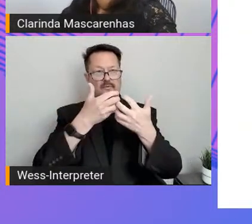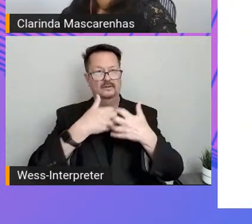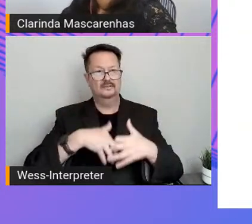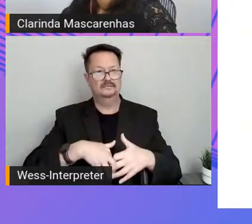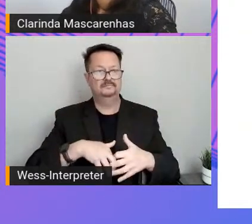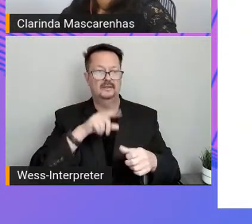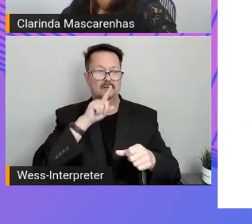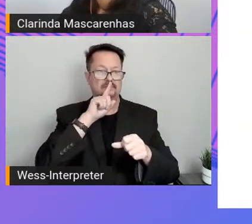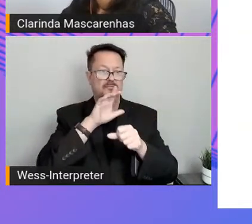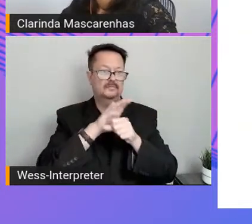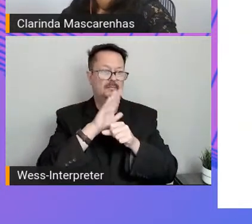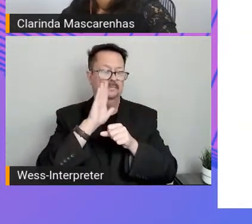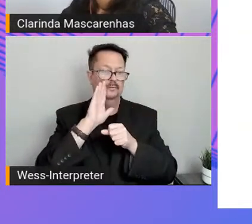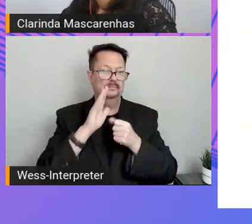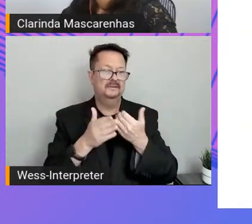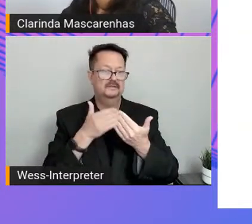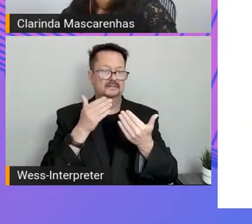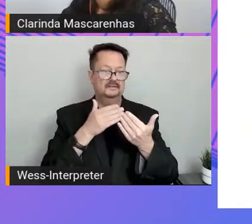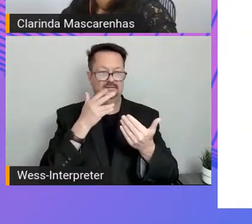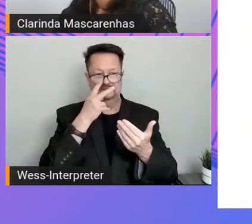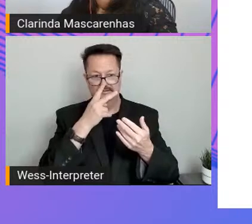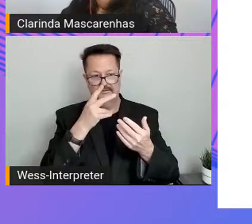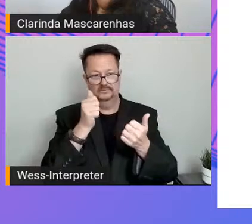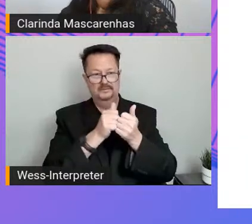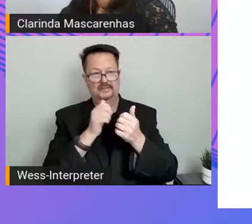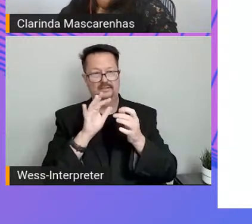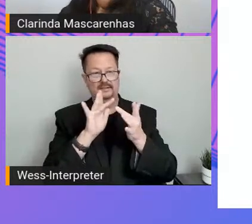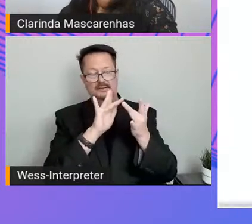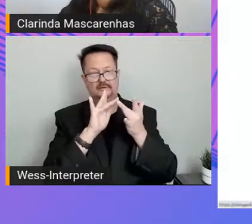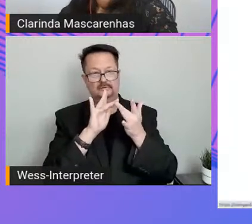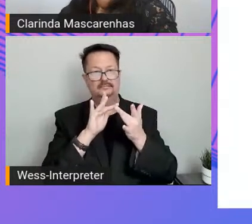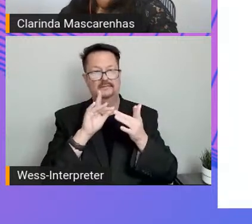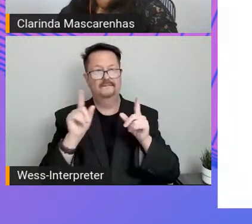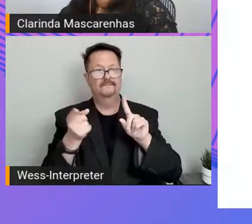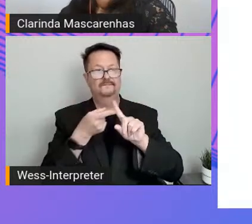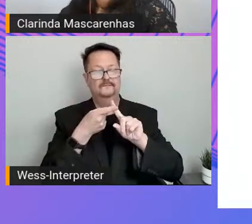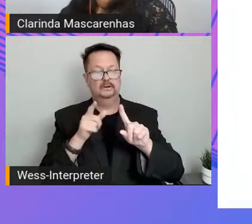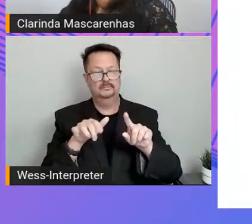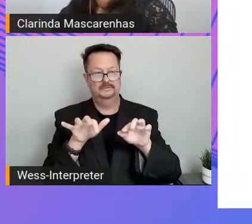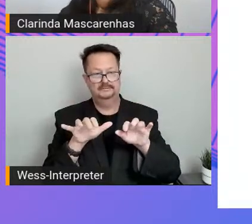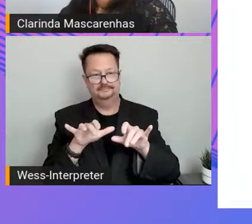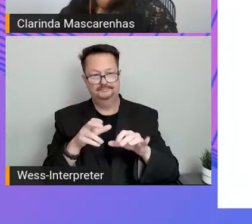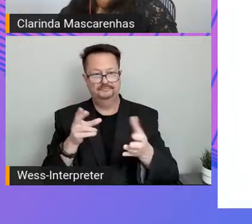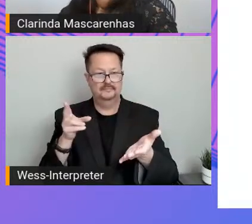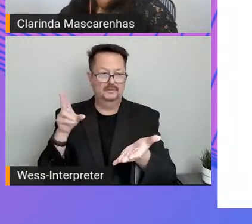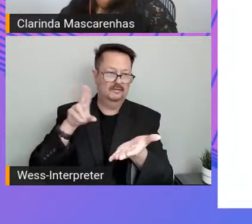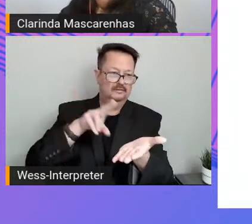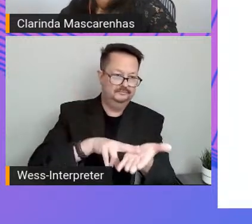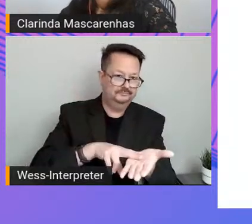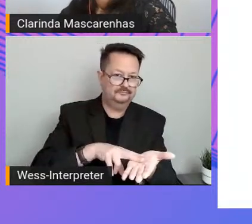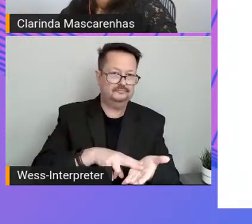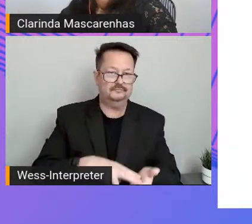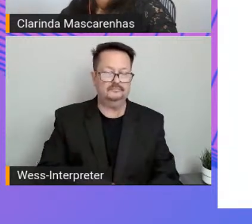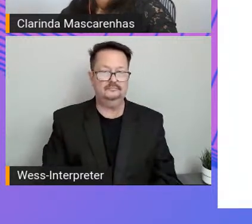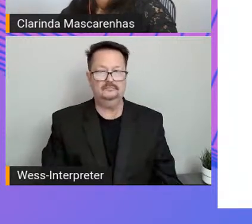enable VPC networking. So let me log into my account.